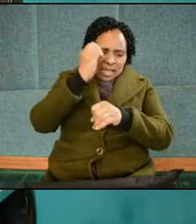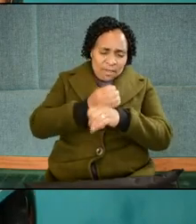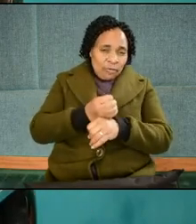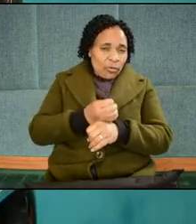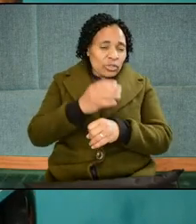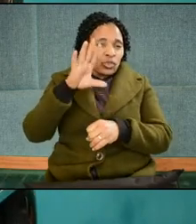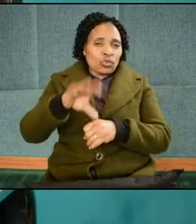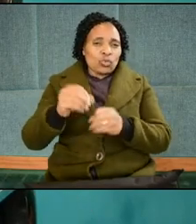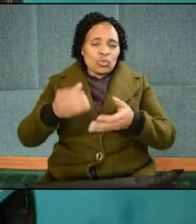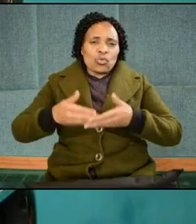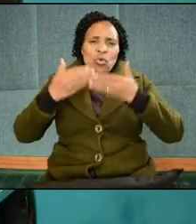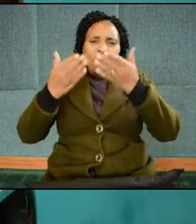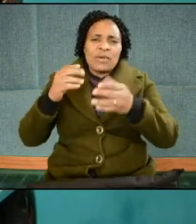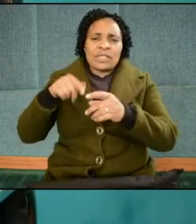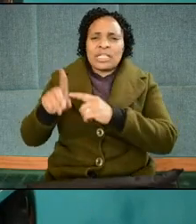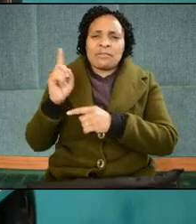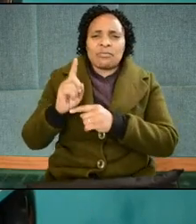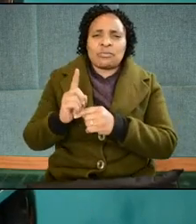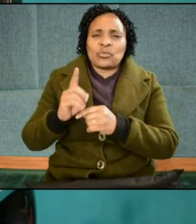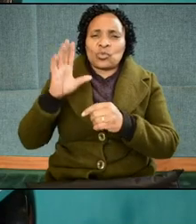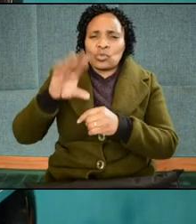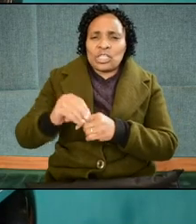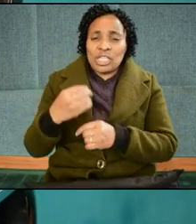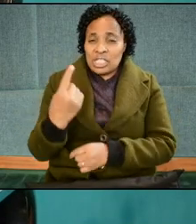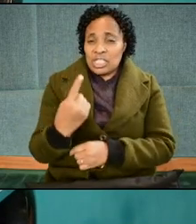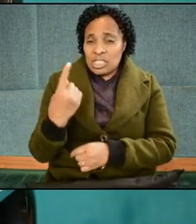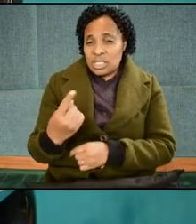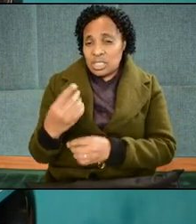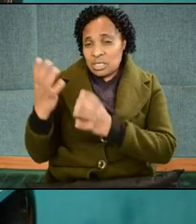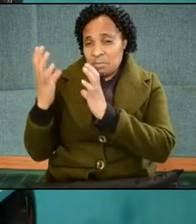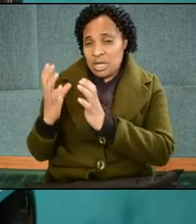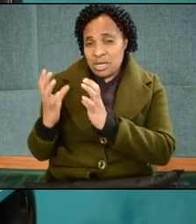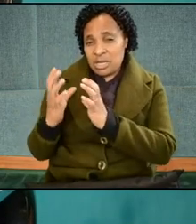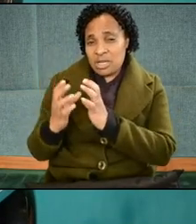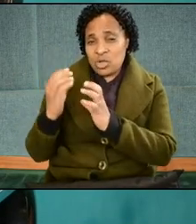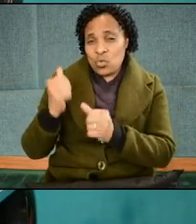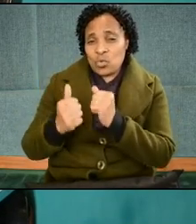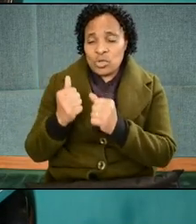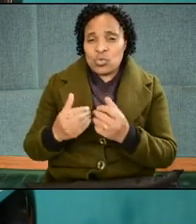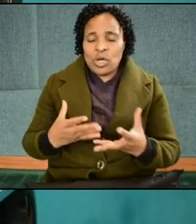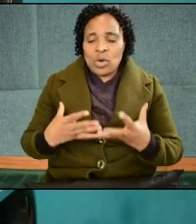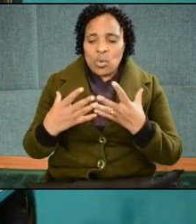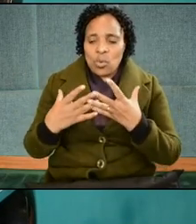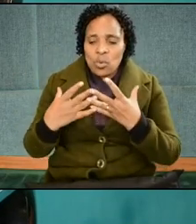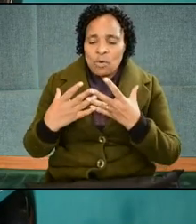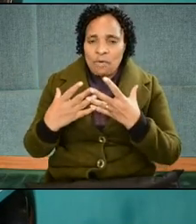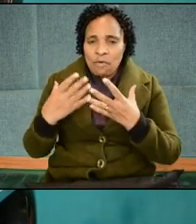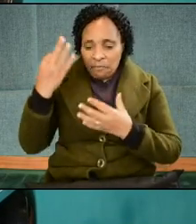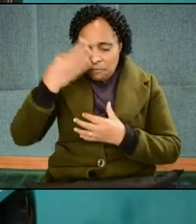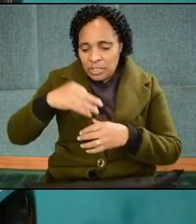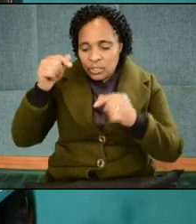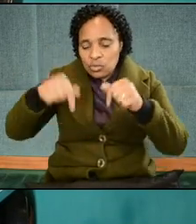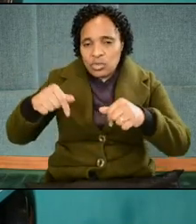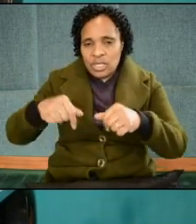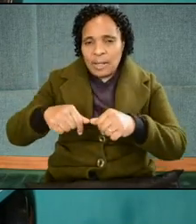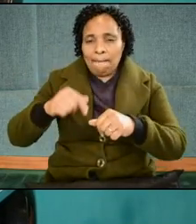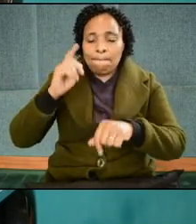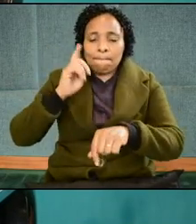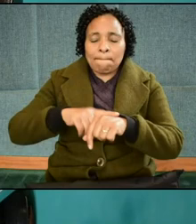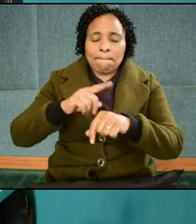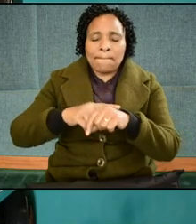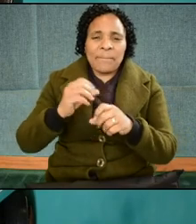to just offer himself up to take up every single burden that we are going to face right now. The moment we